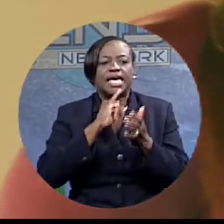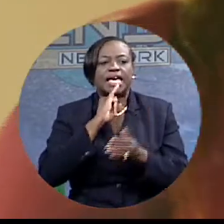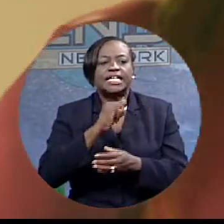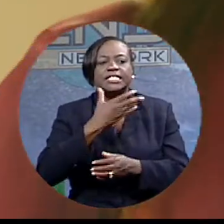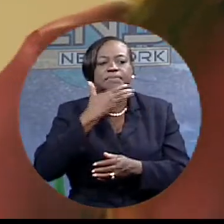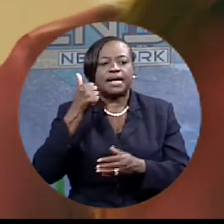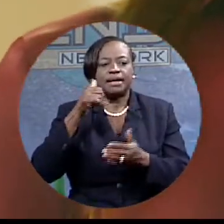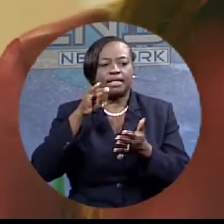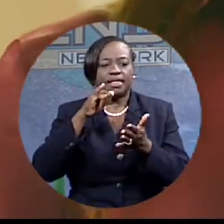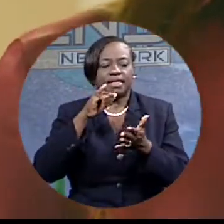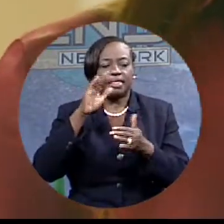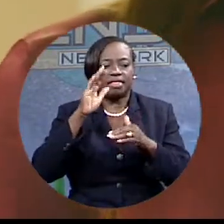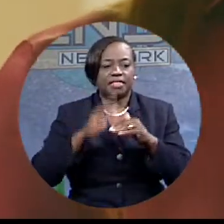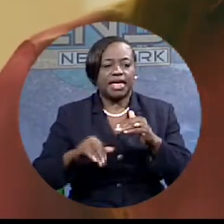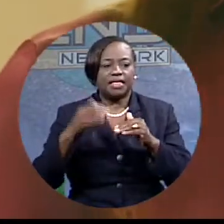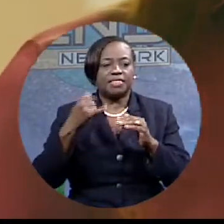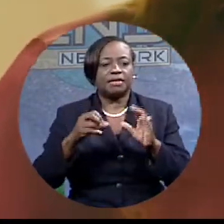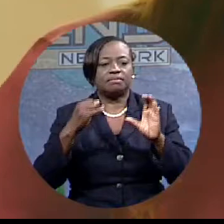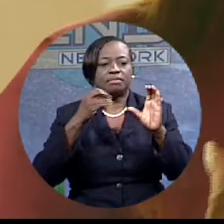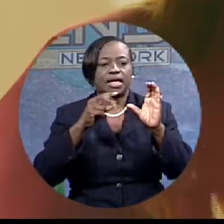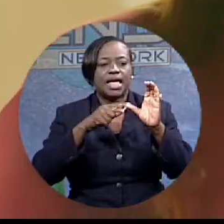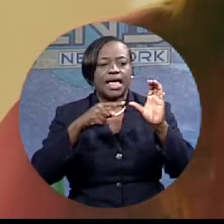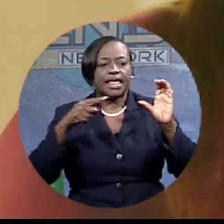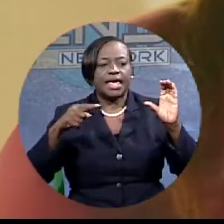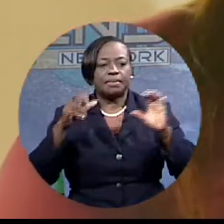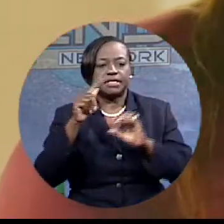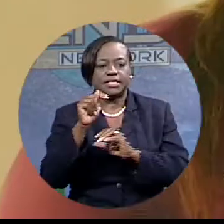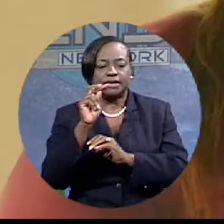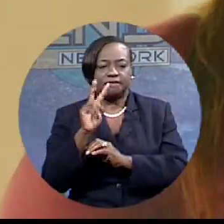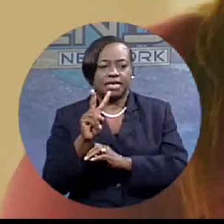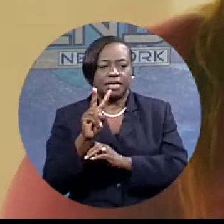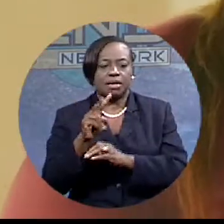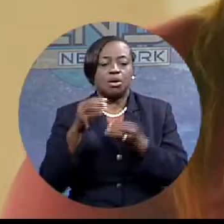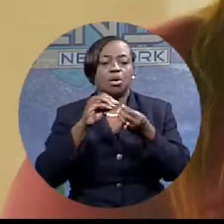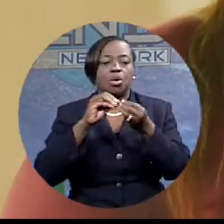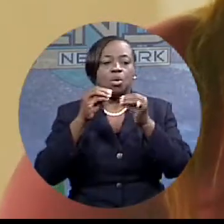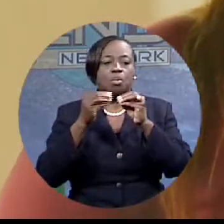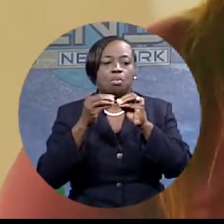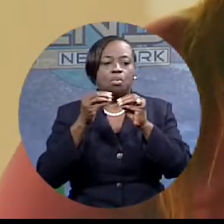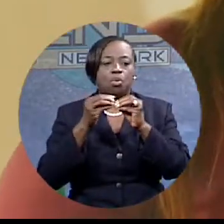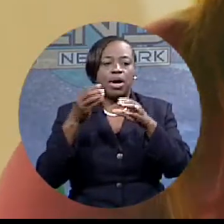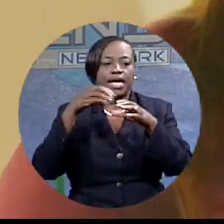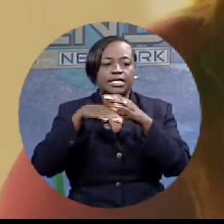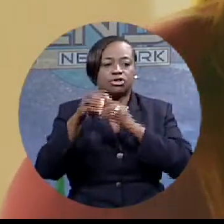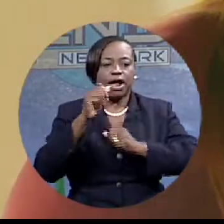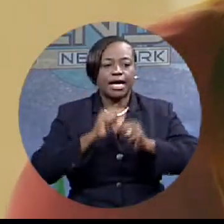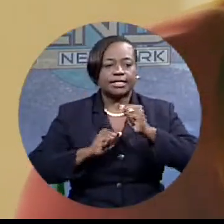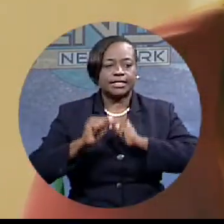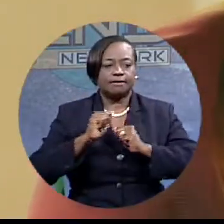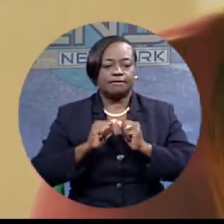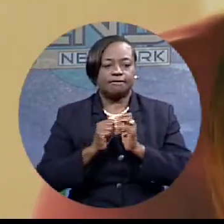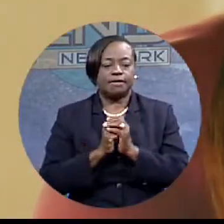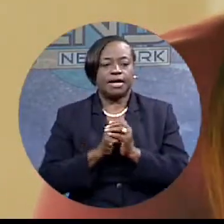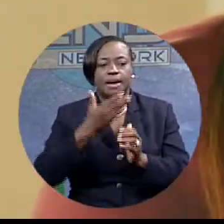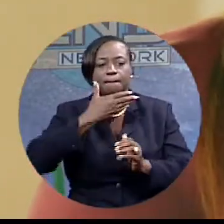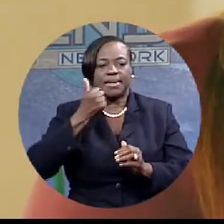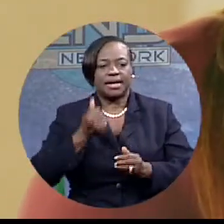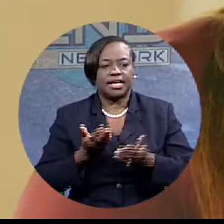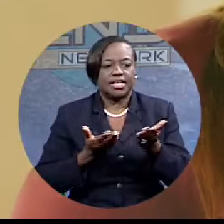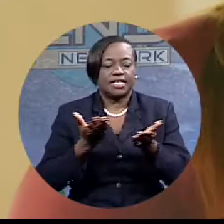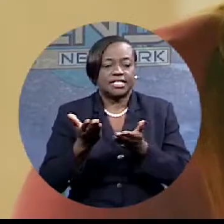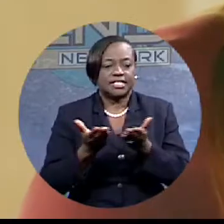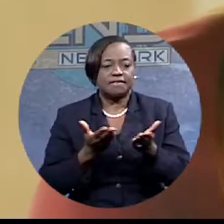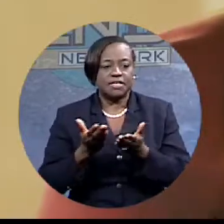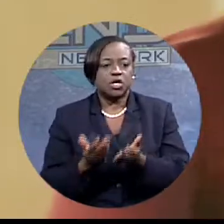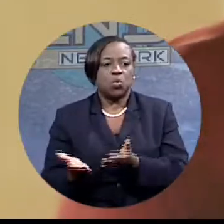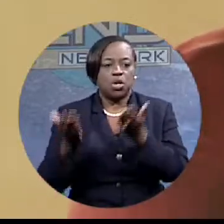offering. IPTV is intended to be a bit more interactive, more dynamic service, where we're going to bring in aspects